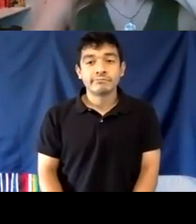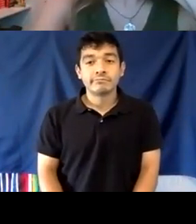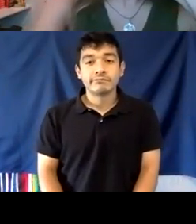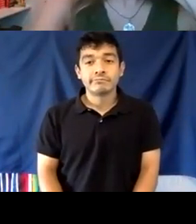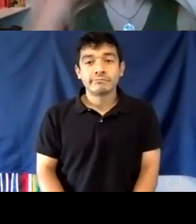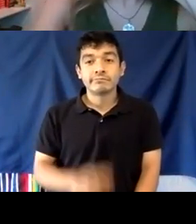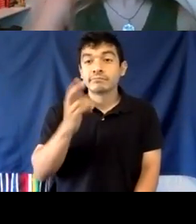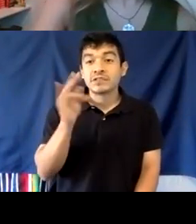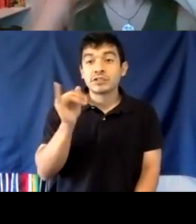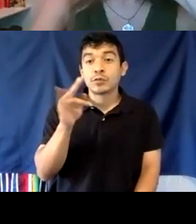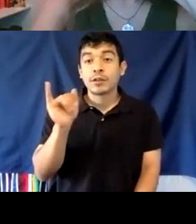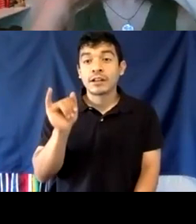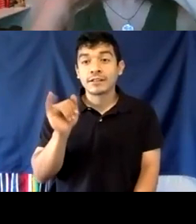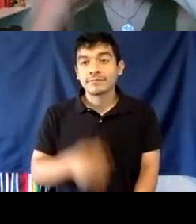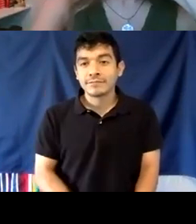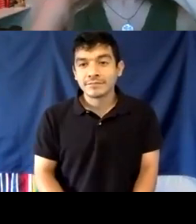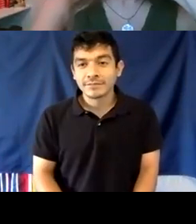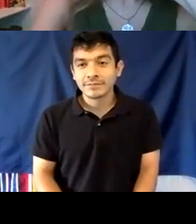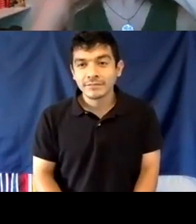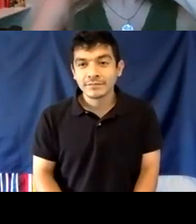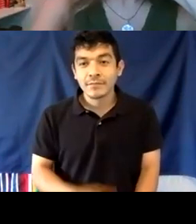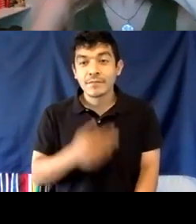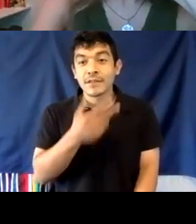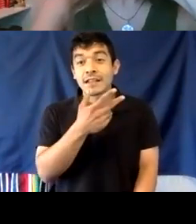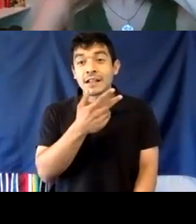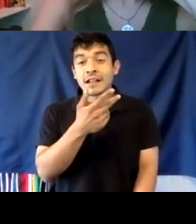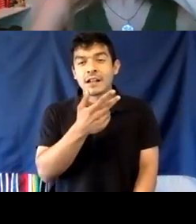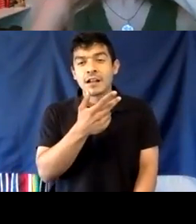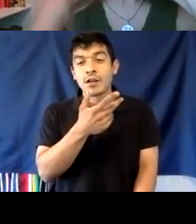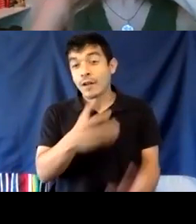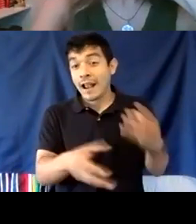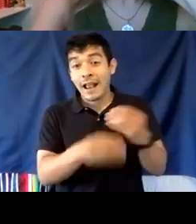Caty, Sonya, Sahar, you want to add to this question?